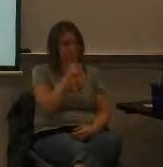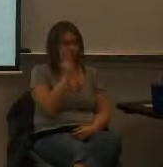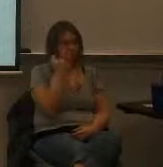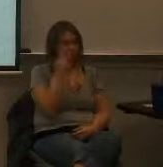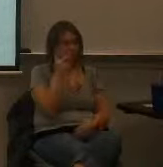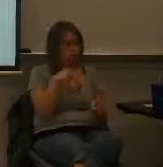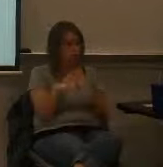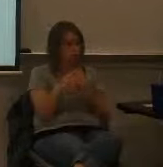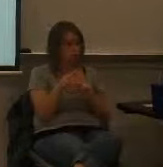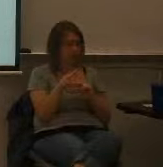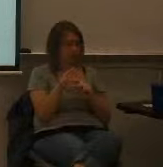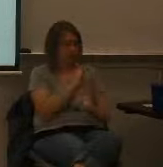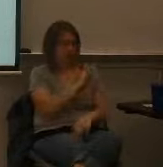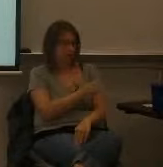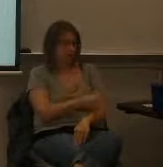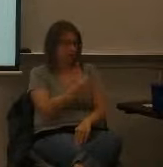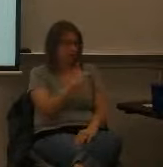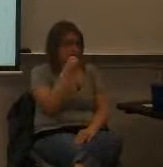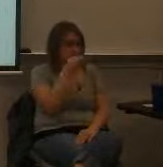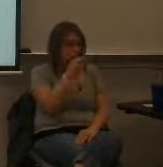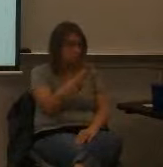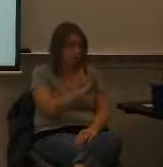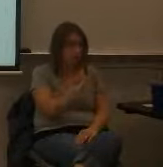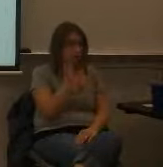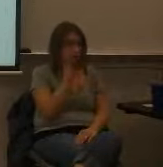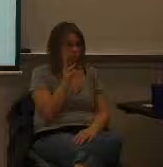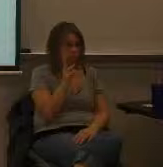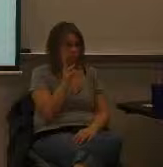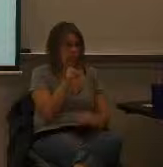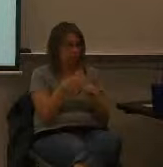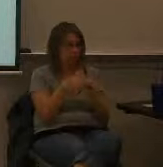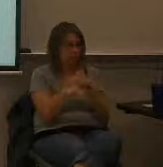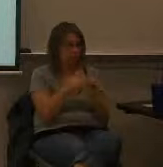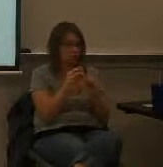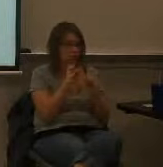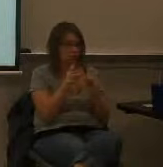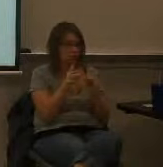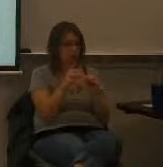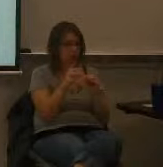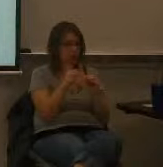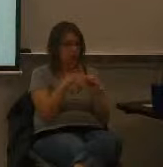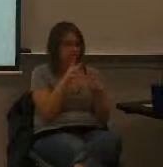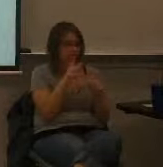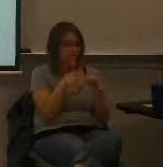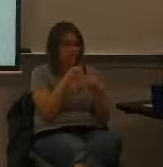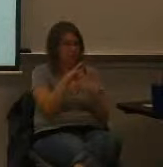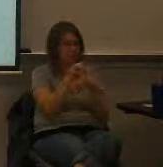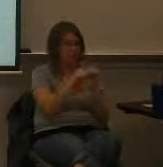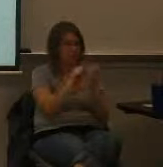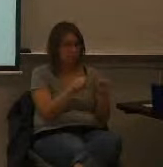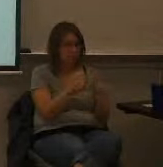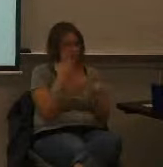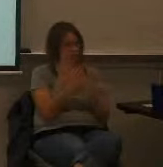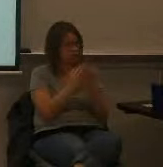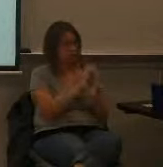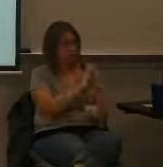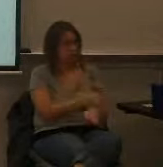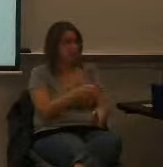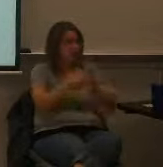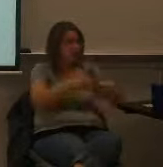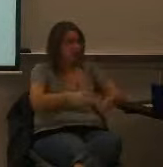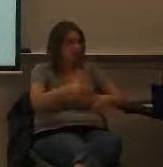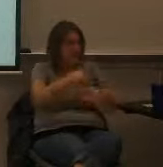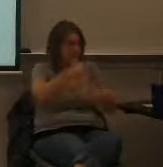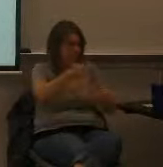if you look at the energetics of a food web, and we'll get into this more when we talk about ecosystems, we know that some energy is lost at every